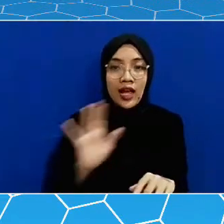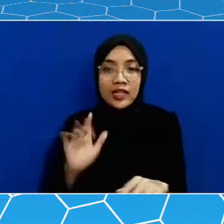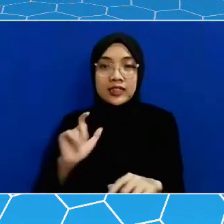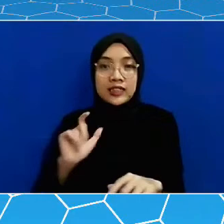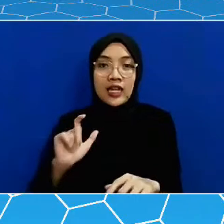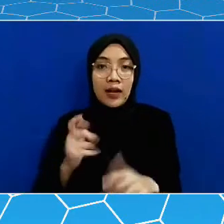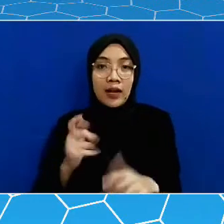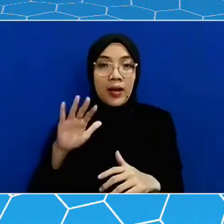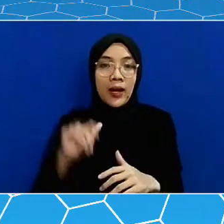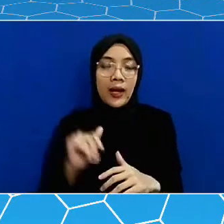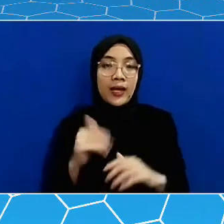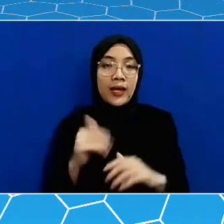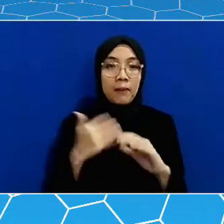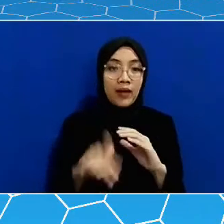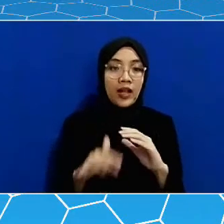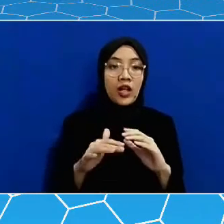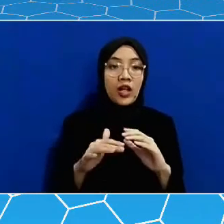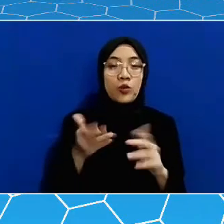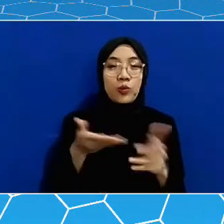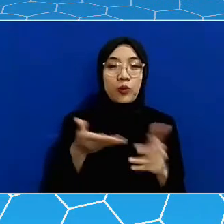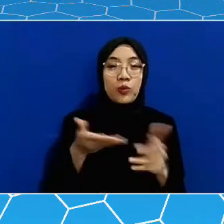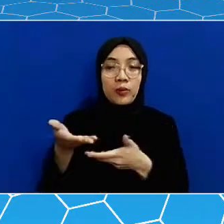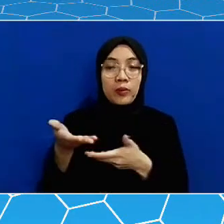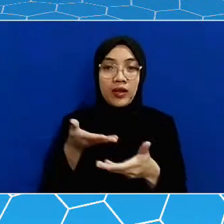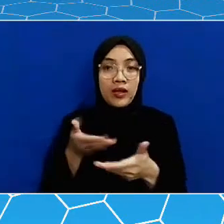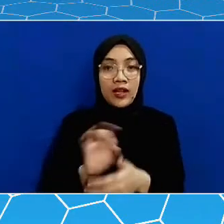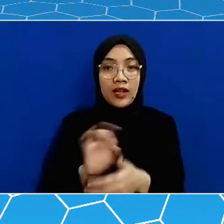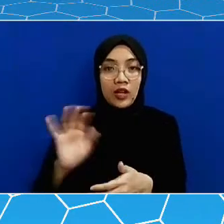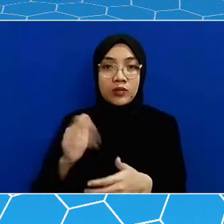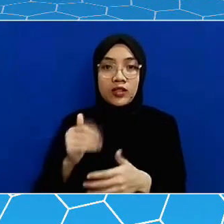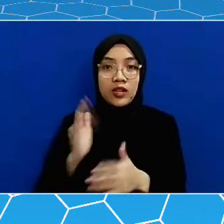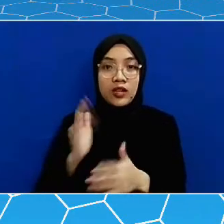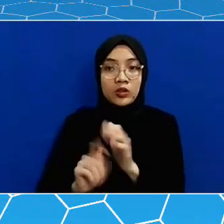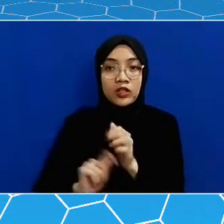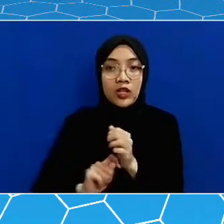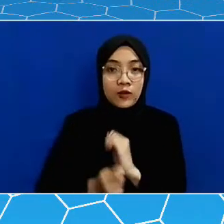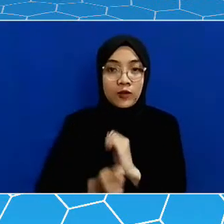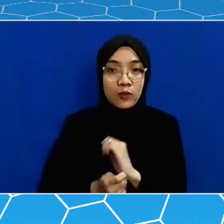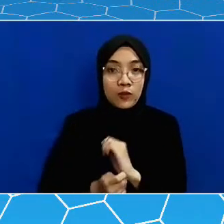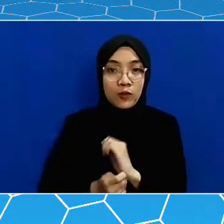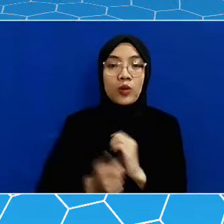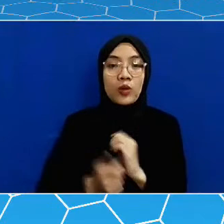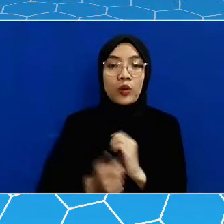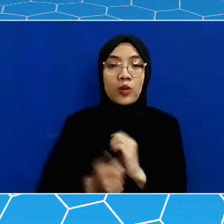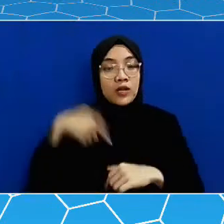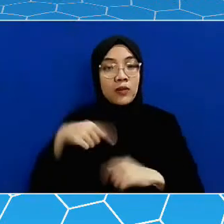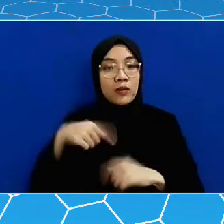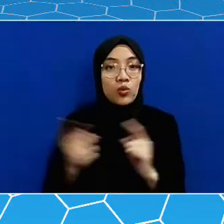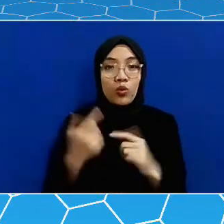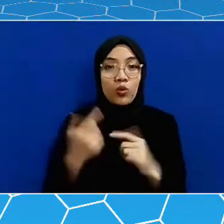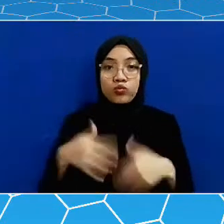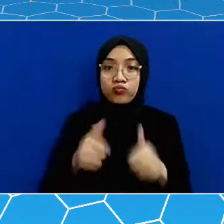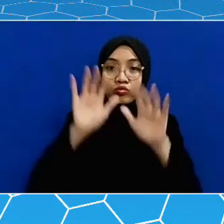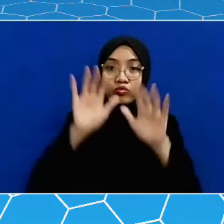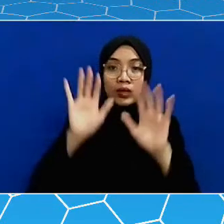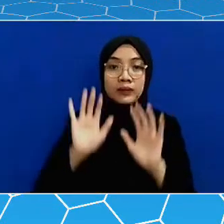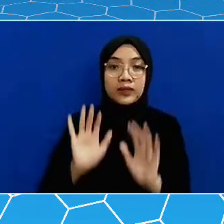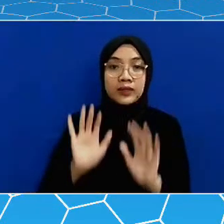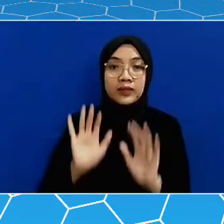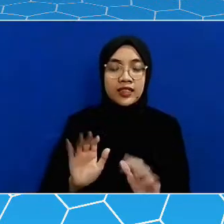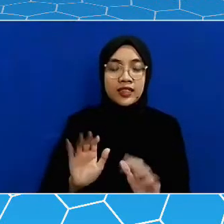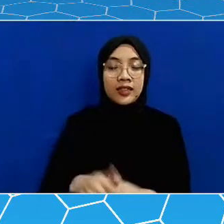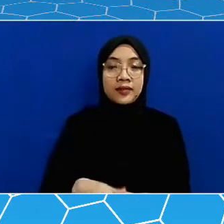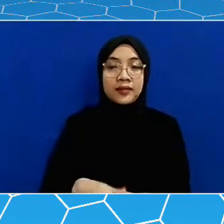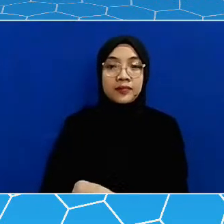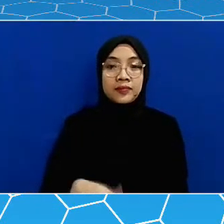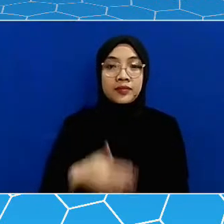you. I think it was a very interesting meeting, and from my observation is that even though we approach